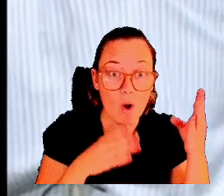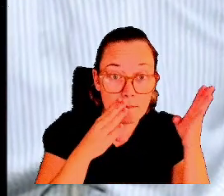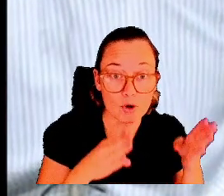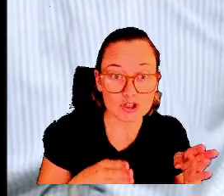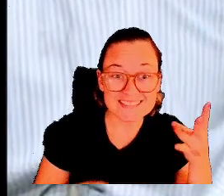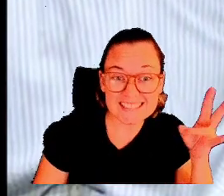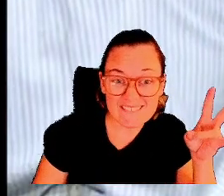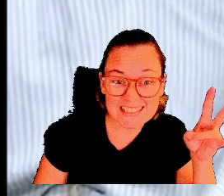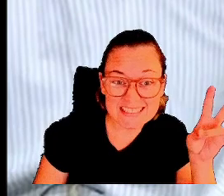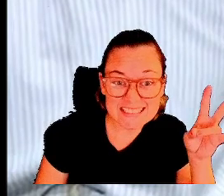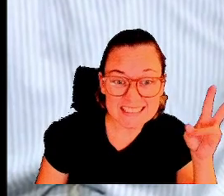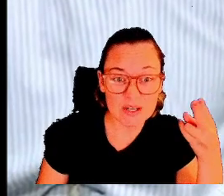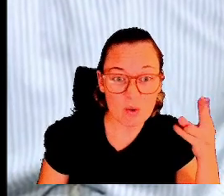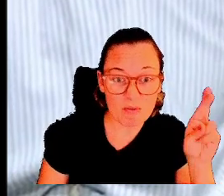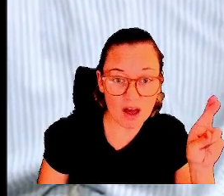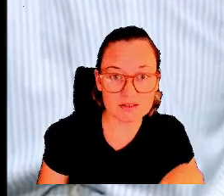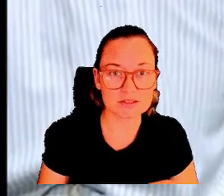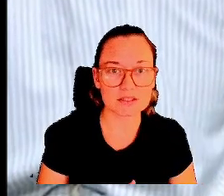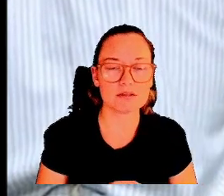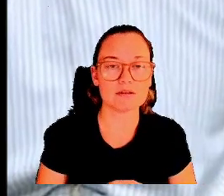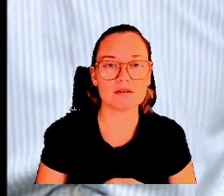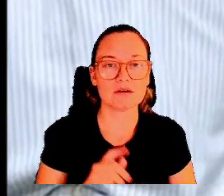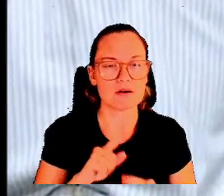words mean